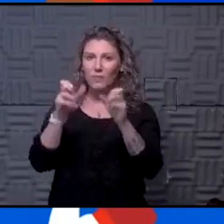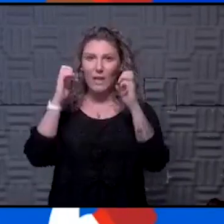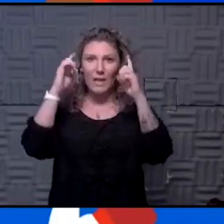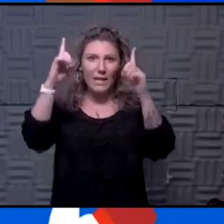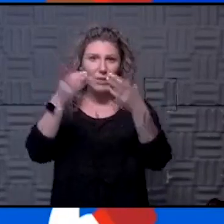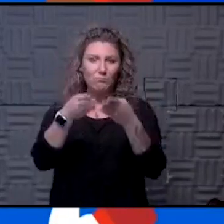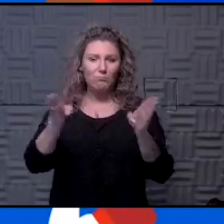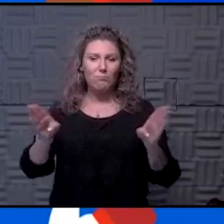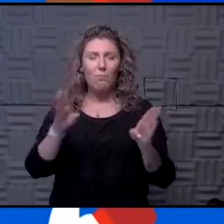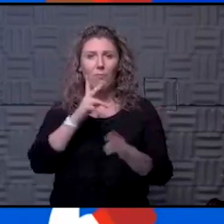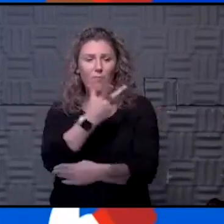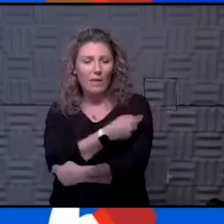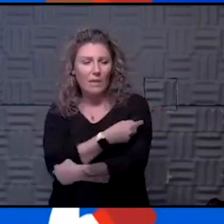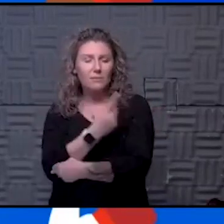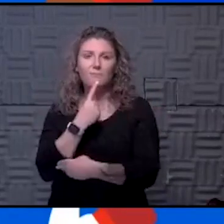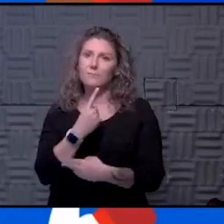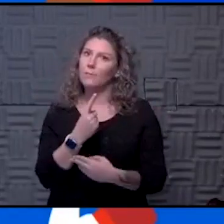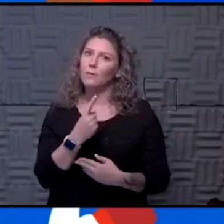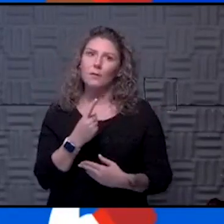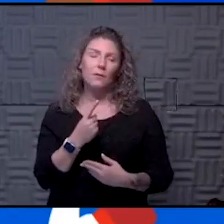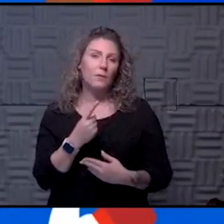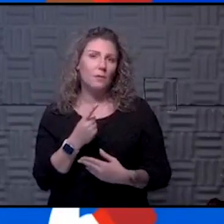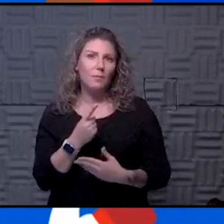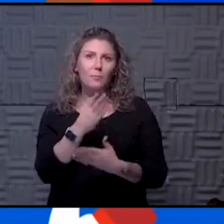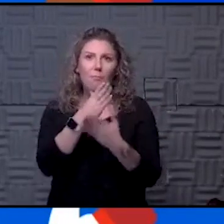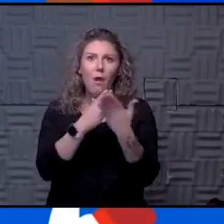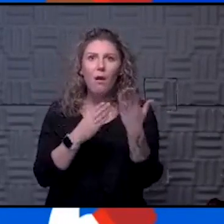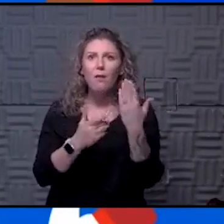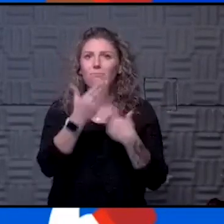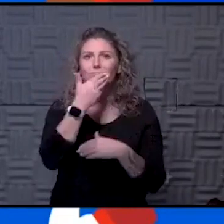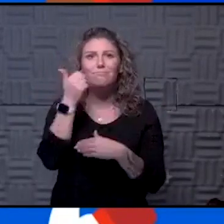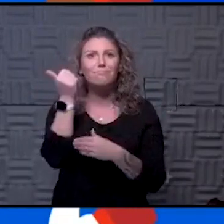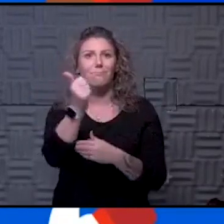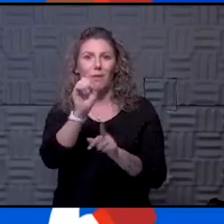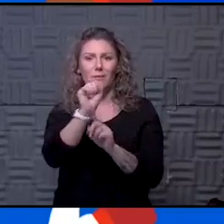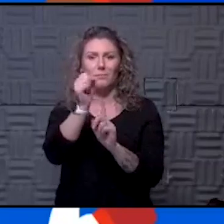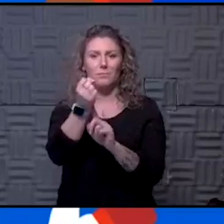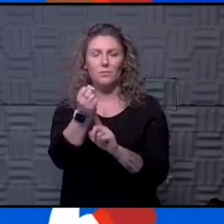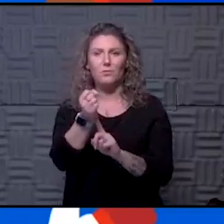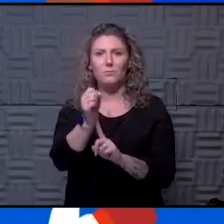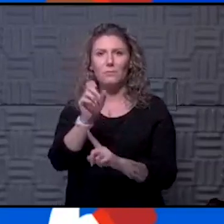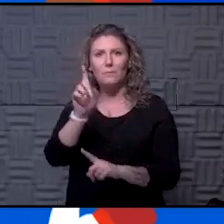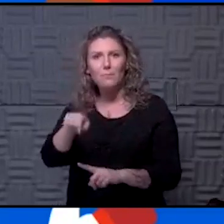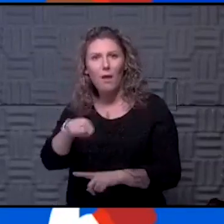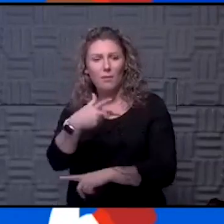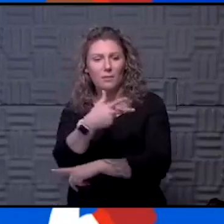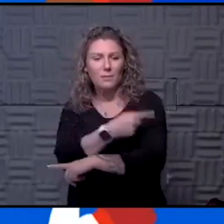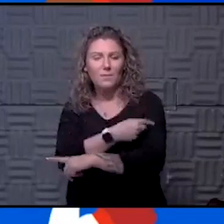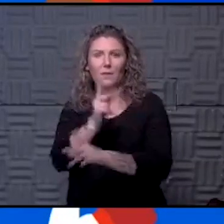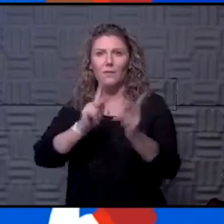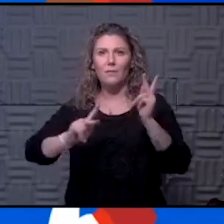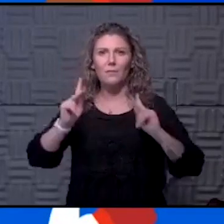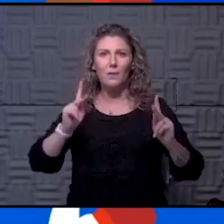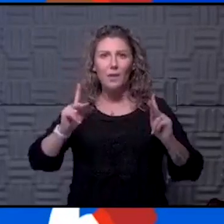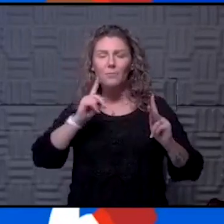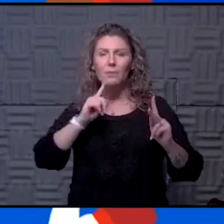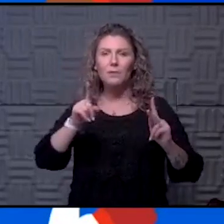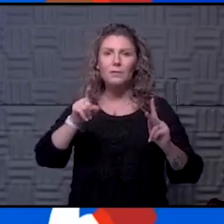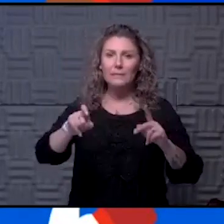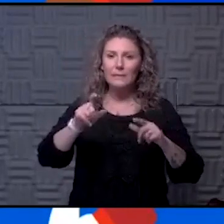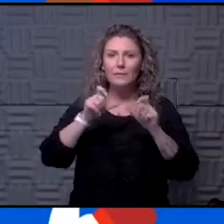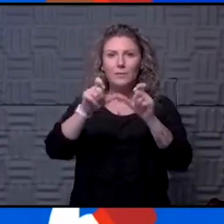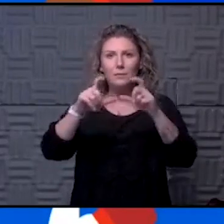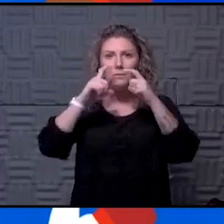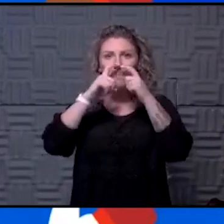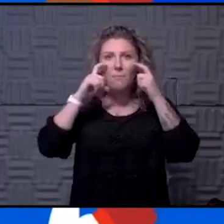that vaccine is one of those components. Our best case scenario is as we vaccinate, people continue to wear masks